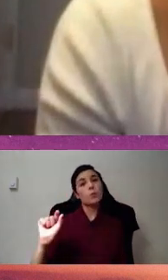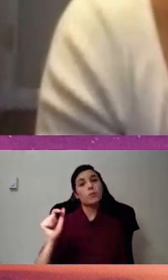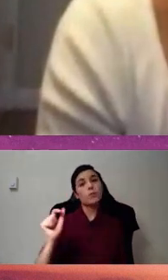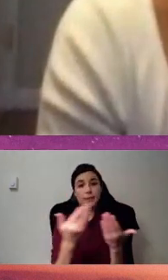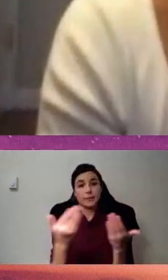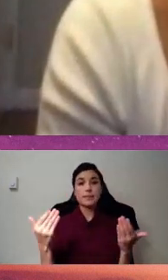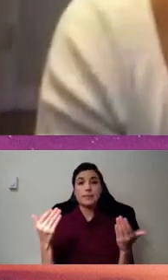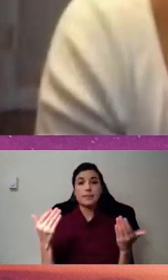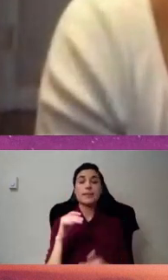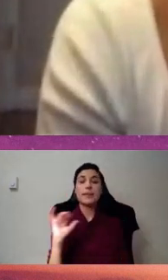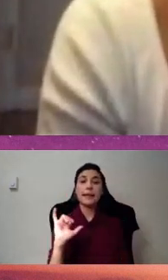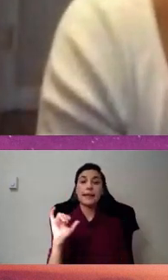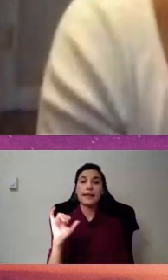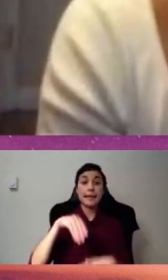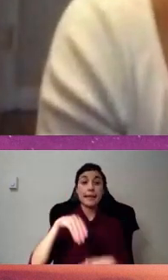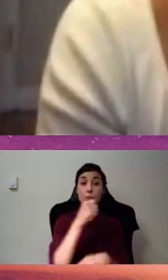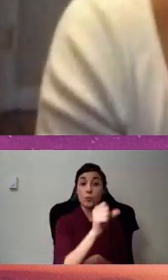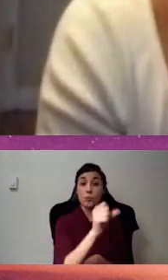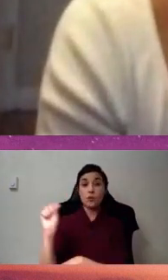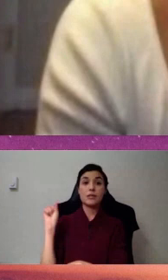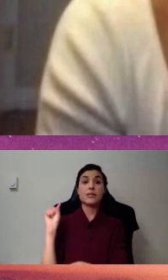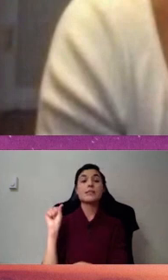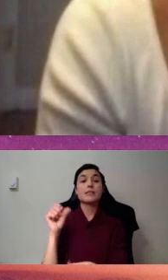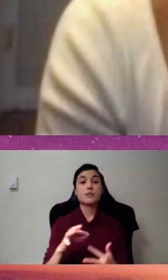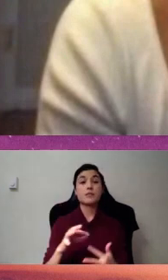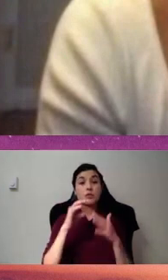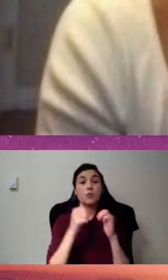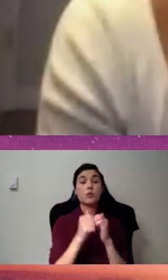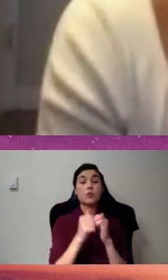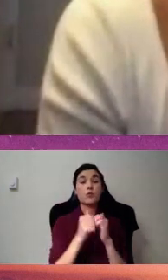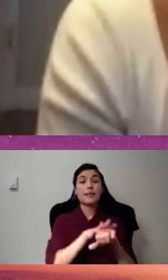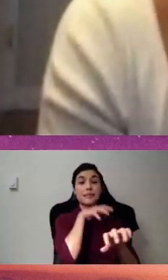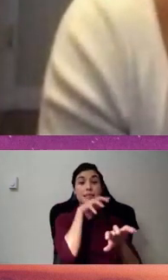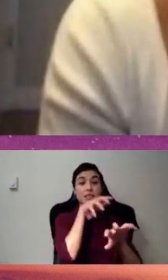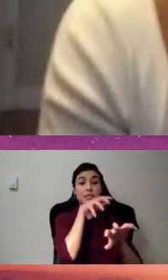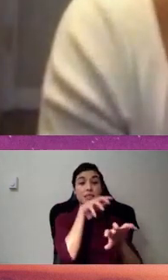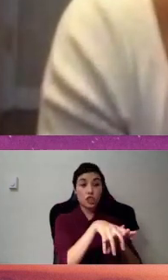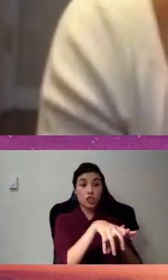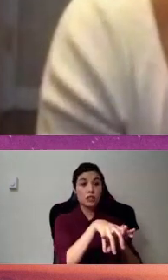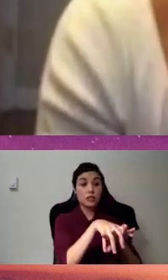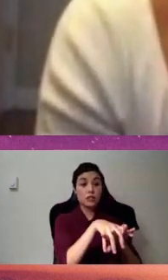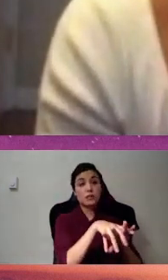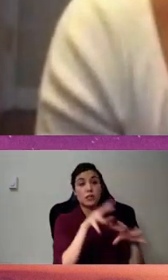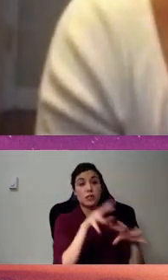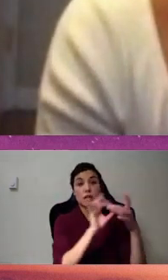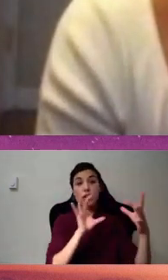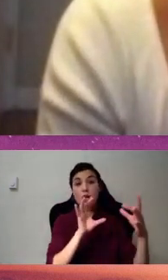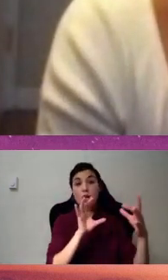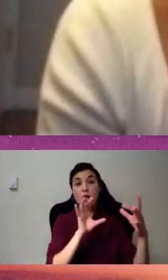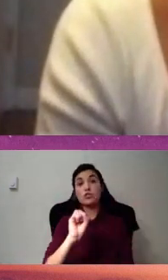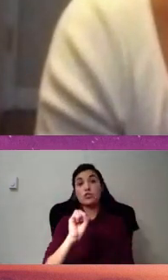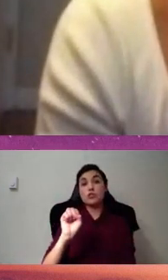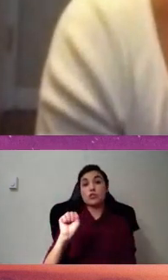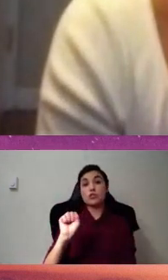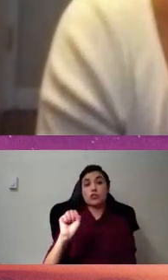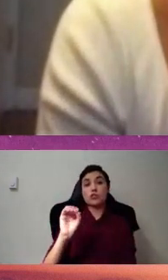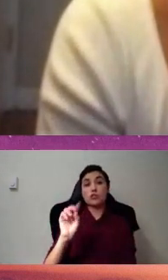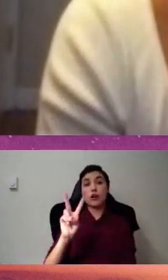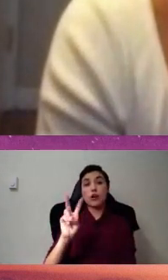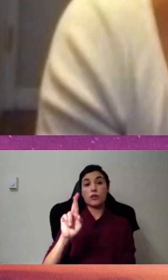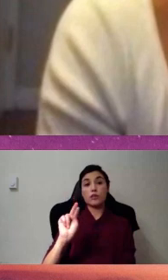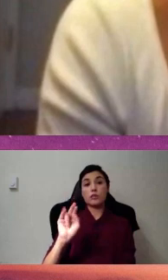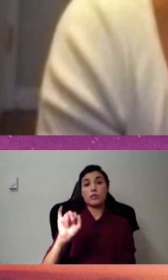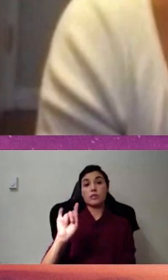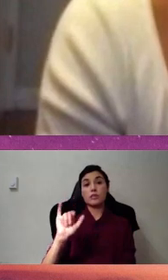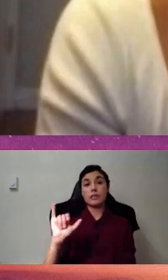movements, especially with Indigenous sovereignty movements, whether it be in terms of like reparations or it being awareness